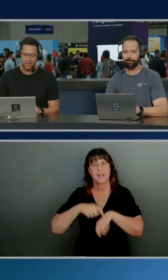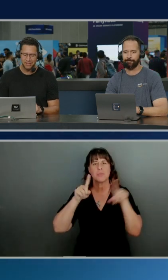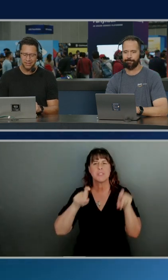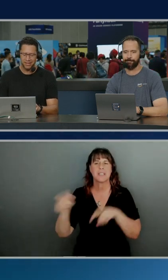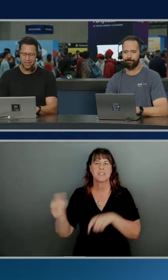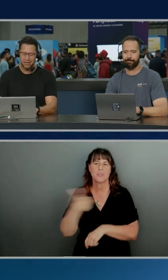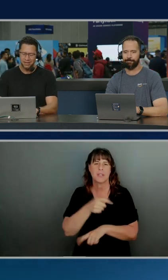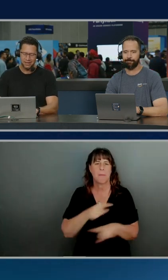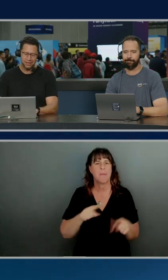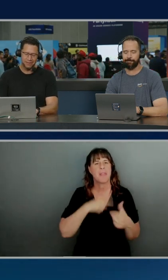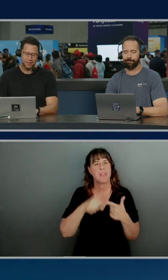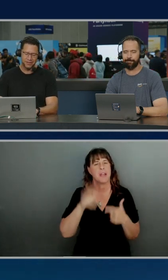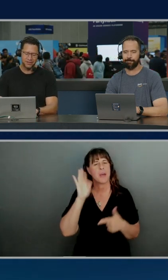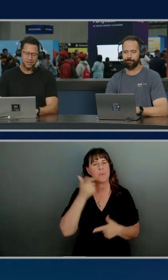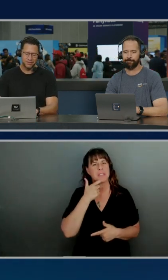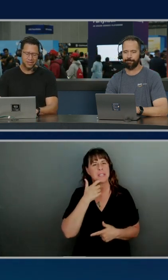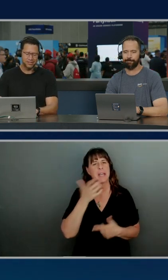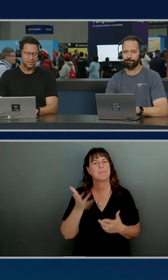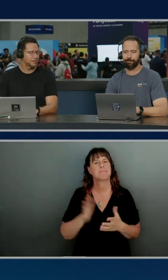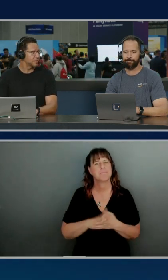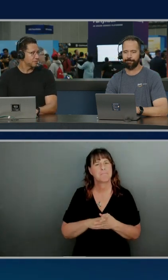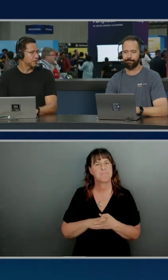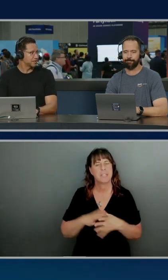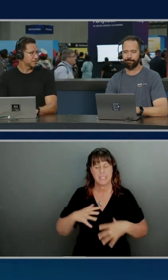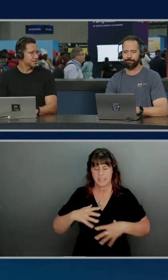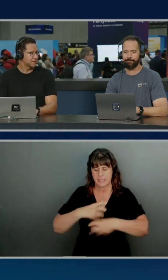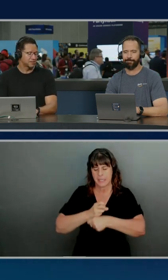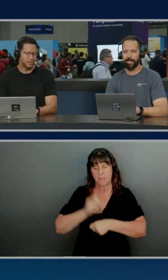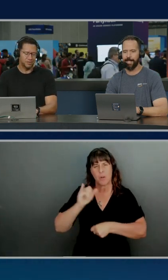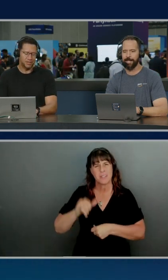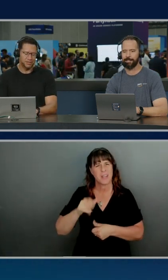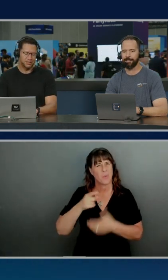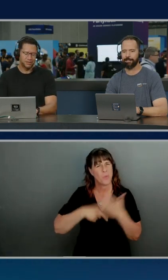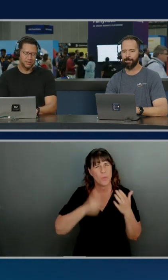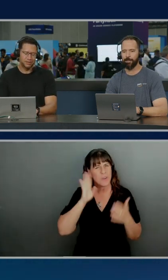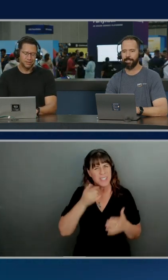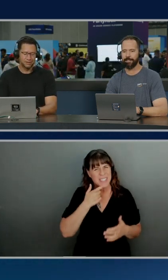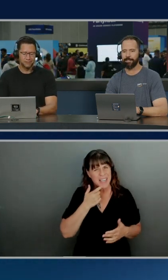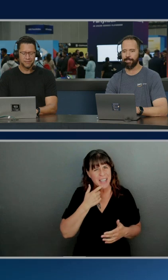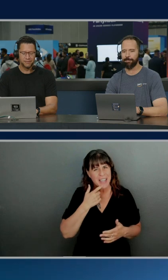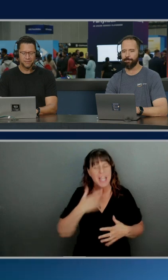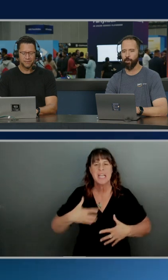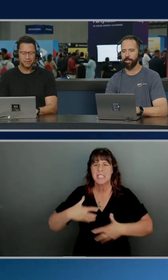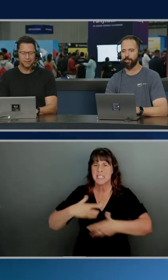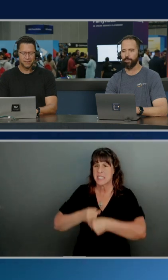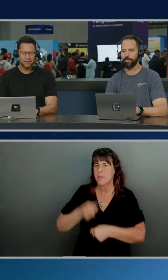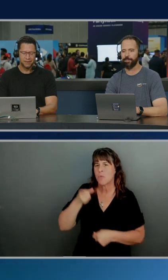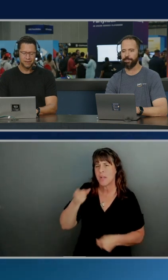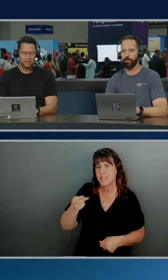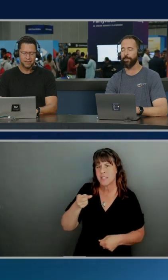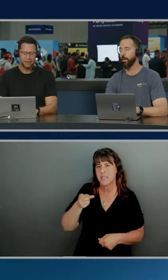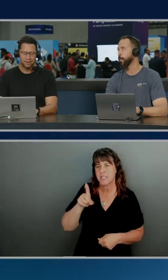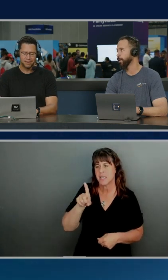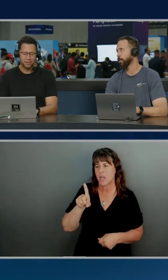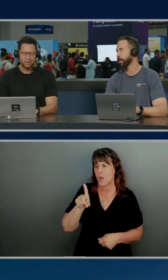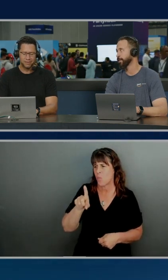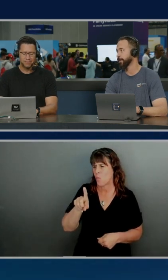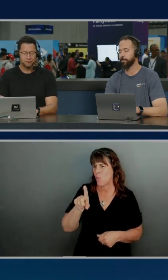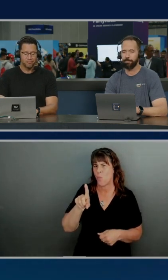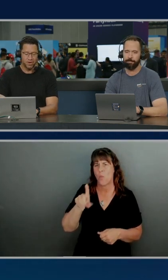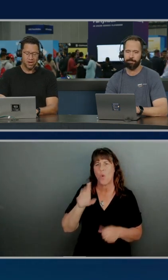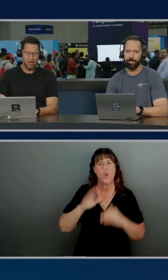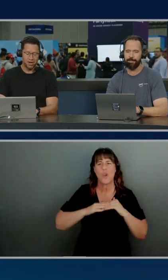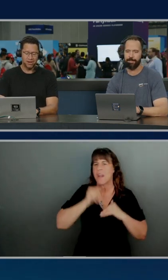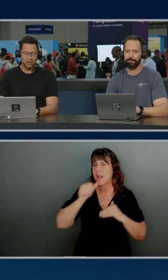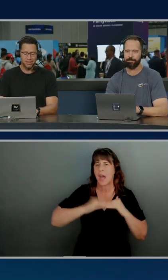going to go ahead and say, summarize this. What is this going to say? Summarize this in 100 words. No more than 100